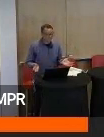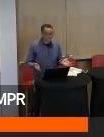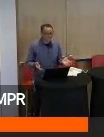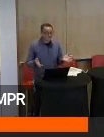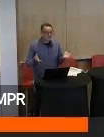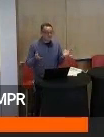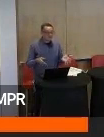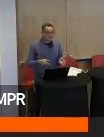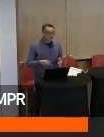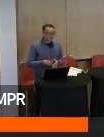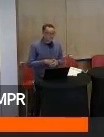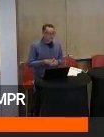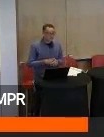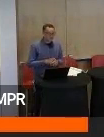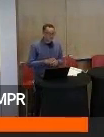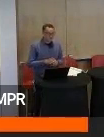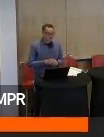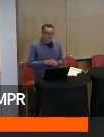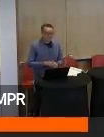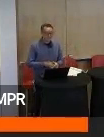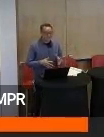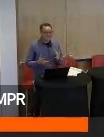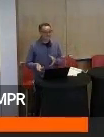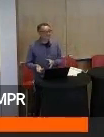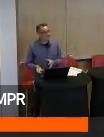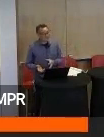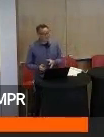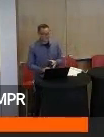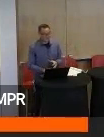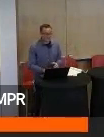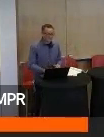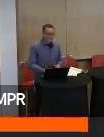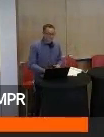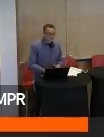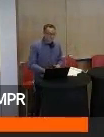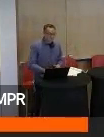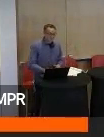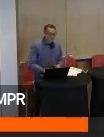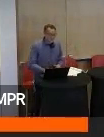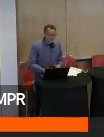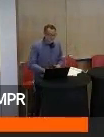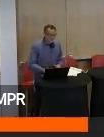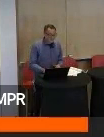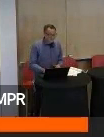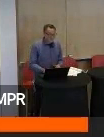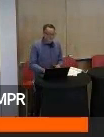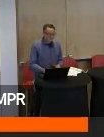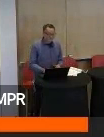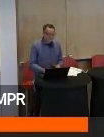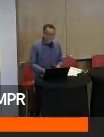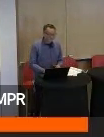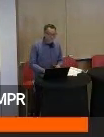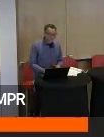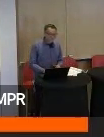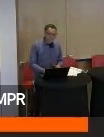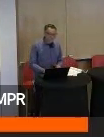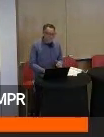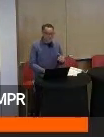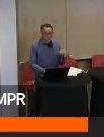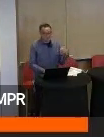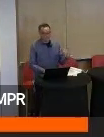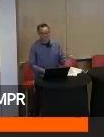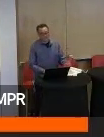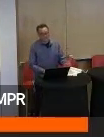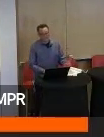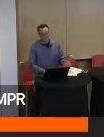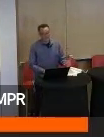Braille paper, a map scale of 1 to 5,000 and distance units of feet, but we have different paper sizes. You can do letter size,